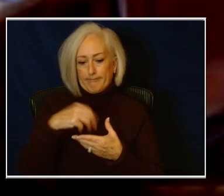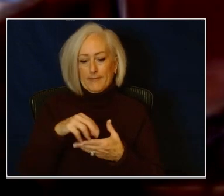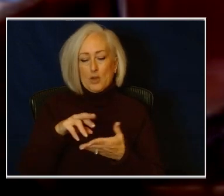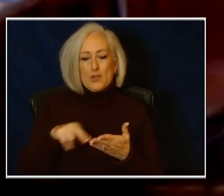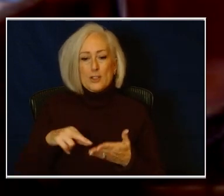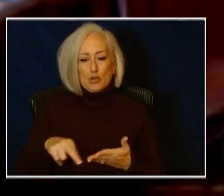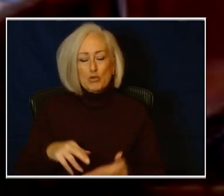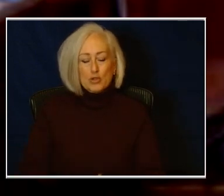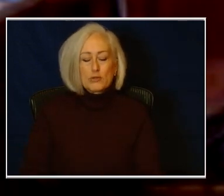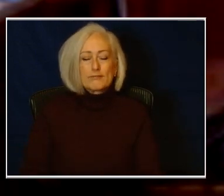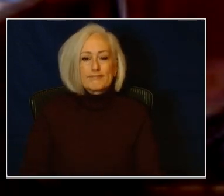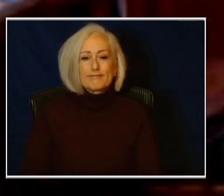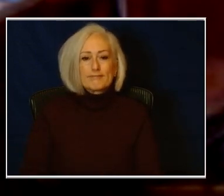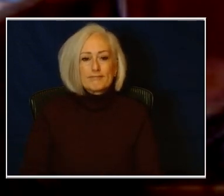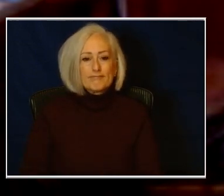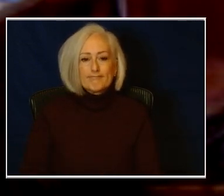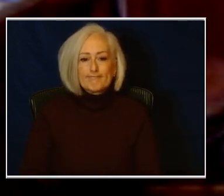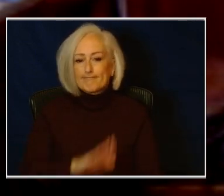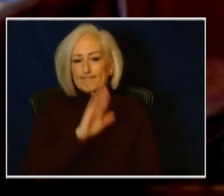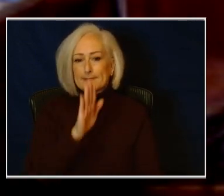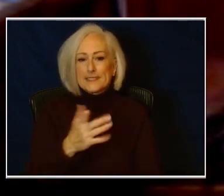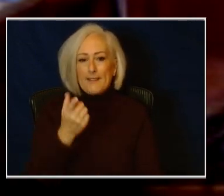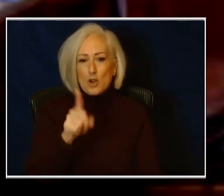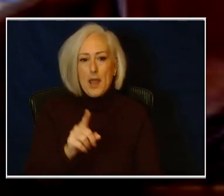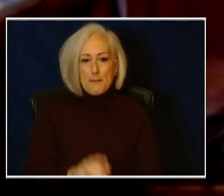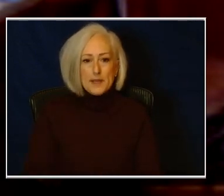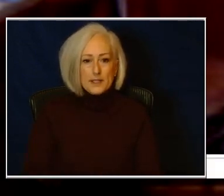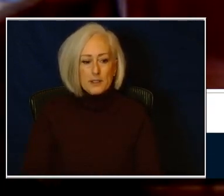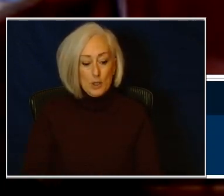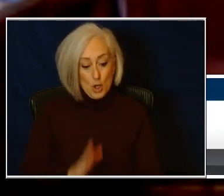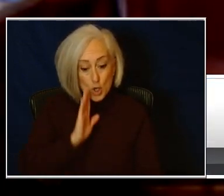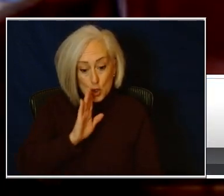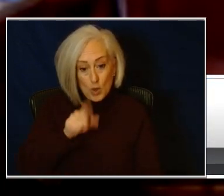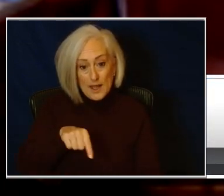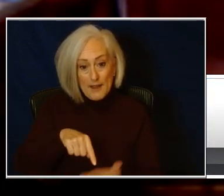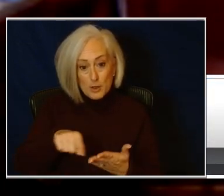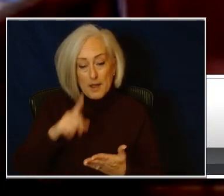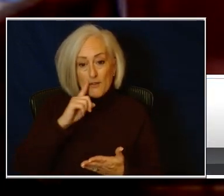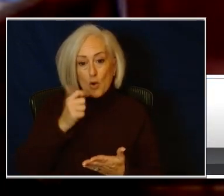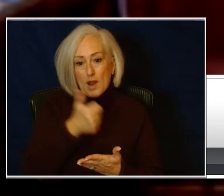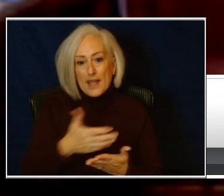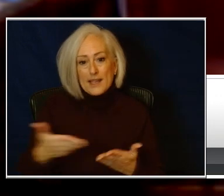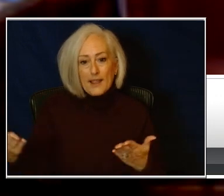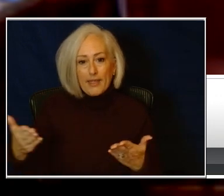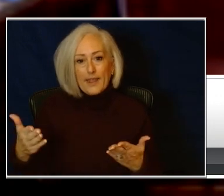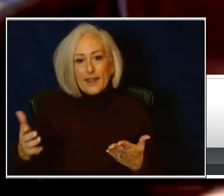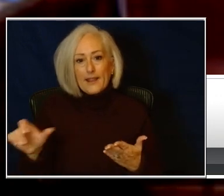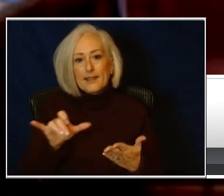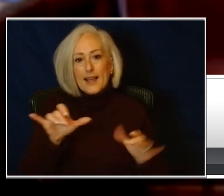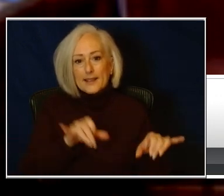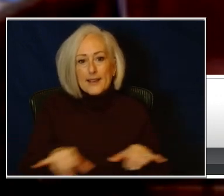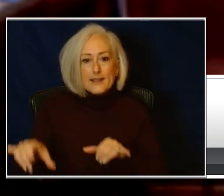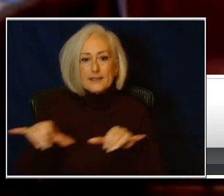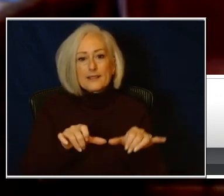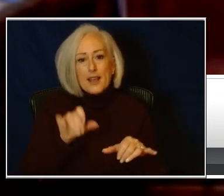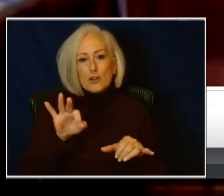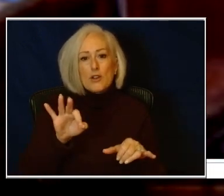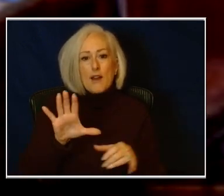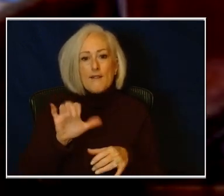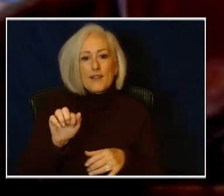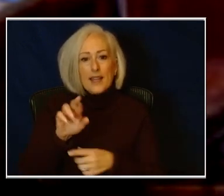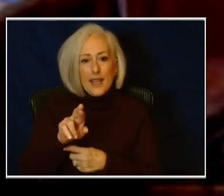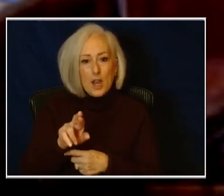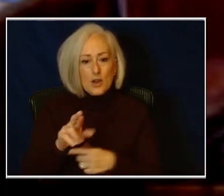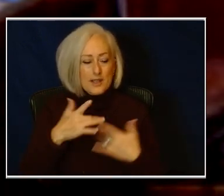being in research. That should never happen. You will have to pay for anything that's like standard of care, and that's usually paid by